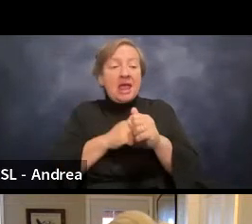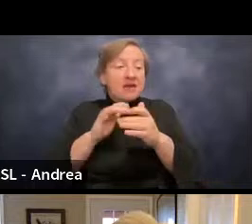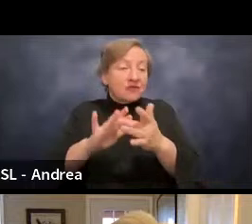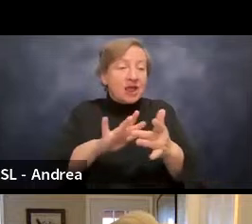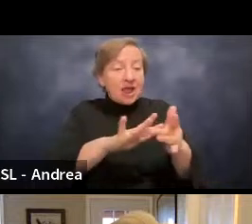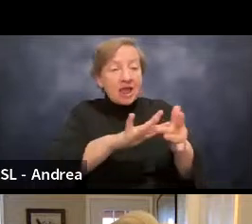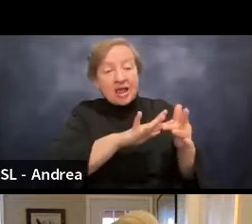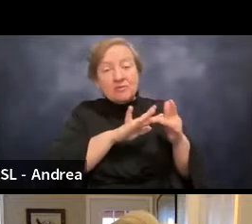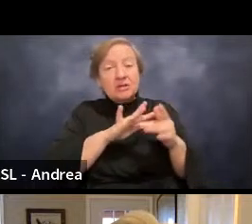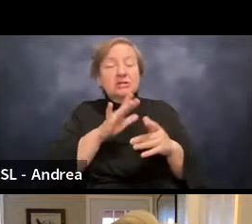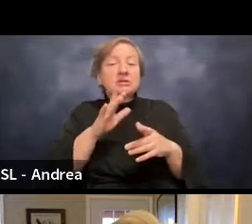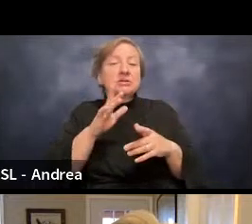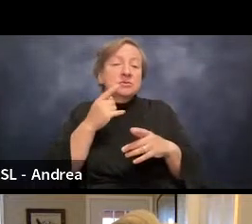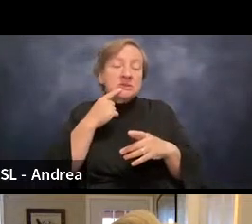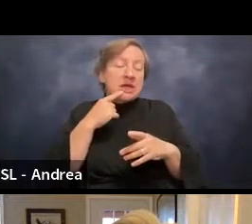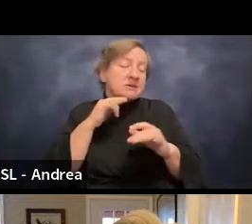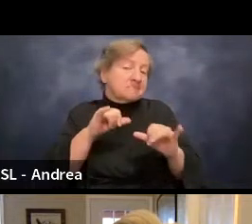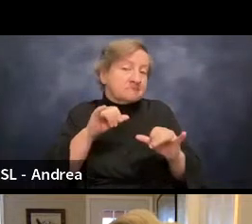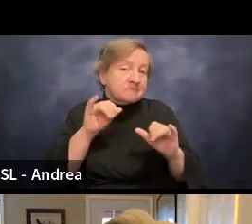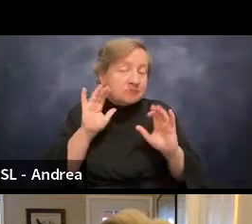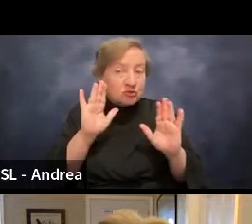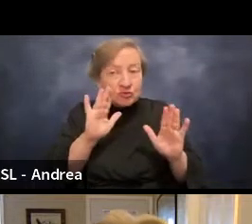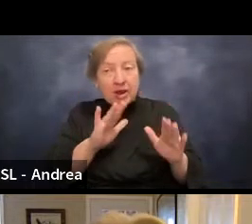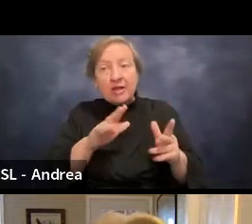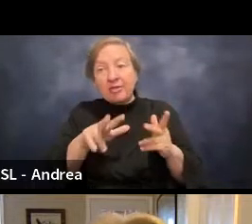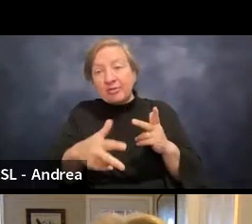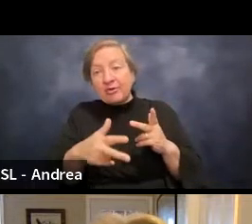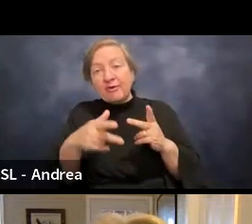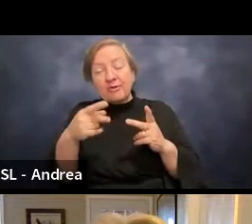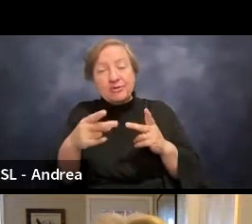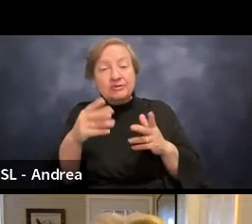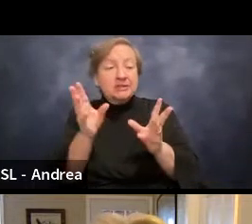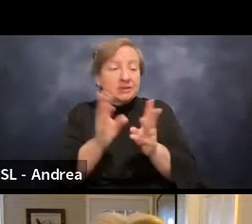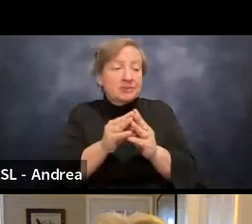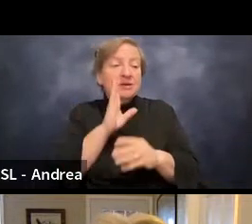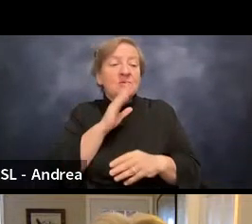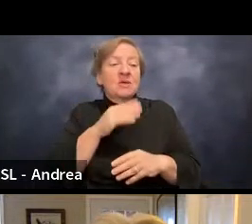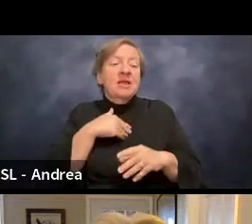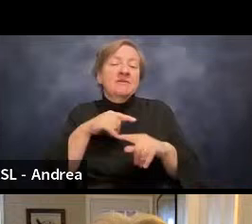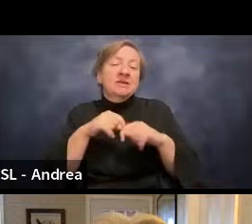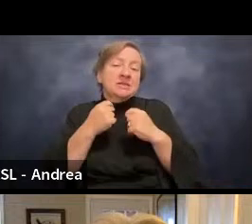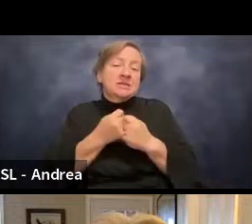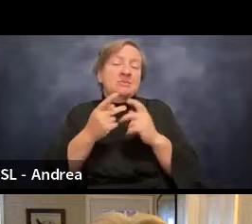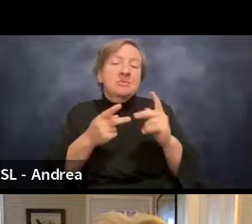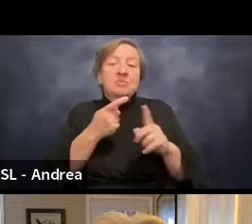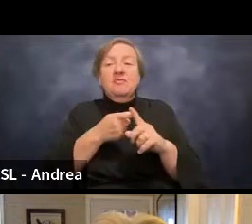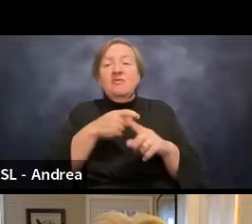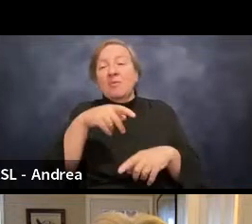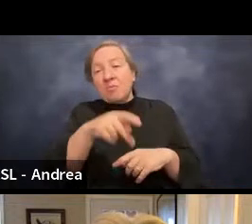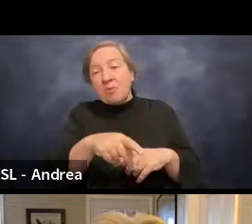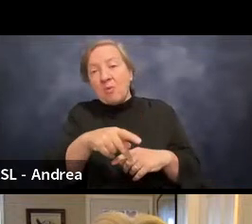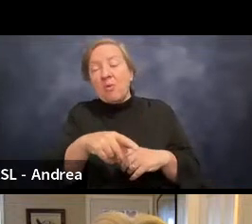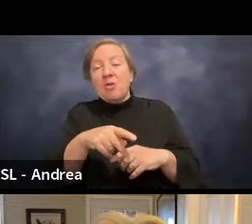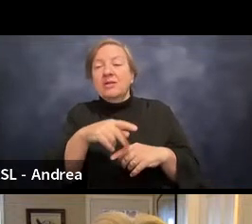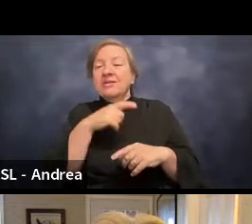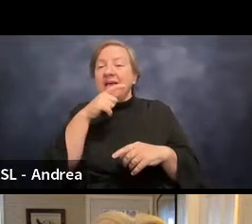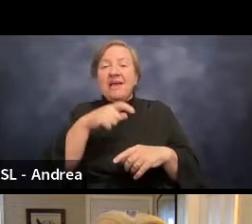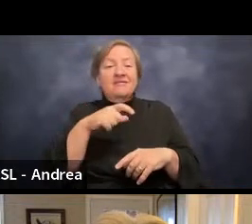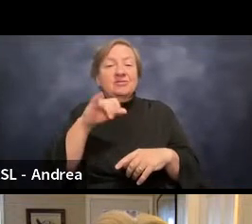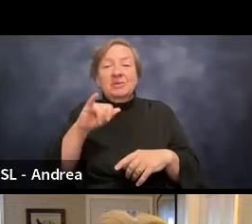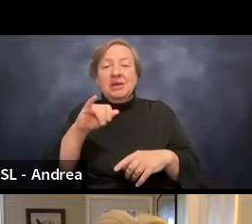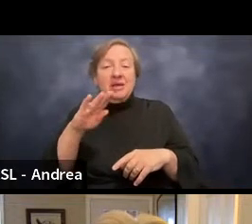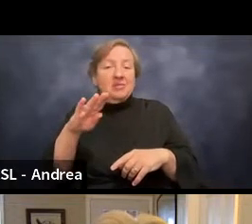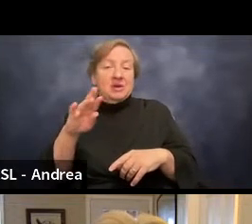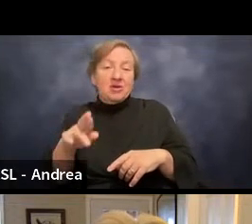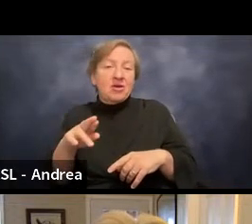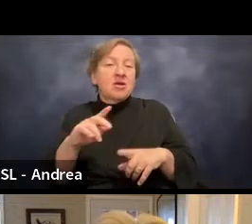into, you say, great, go to the third Thursday meeting, and there'll be a team of people from Portland, it doesn't have to all be on IBR,